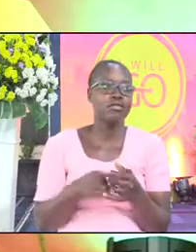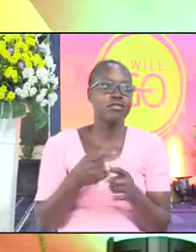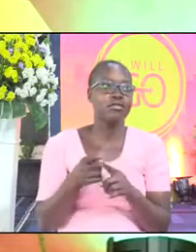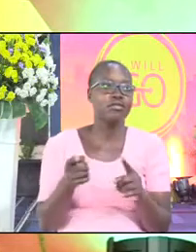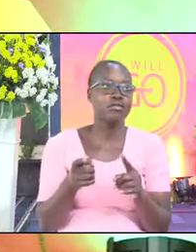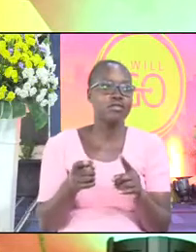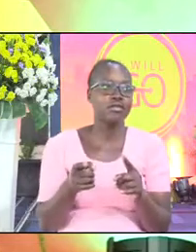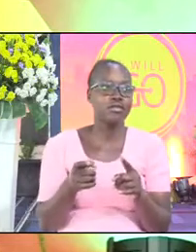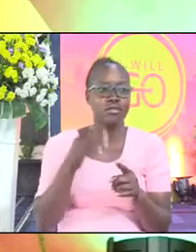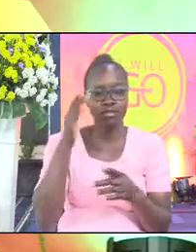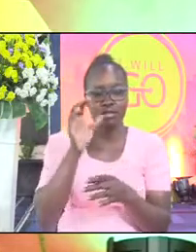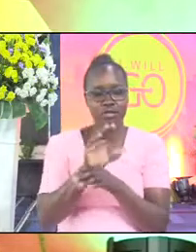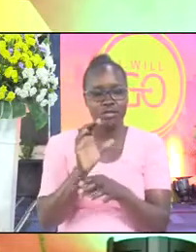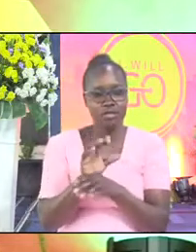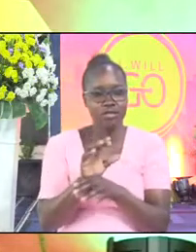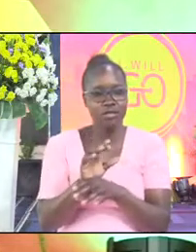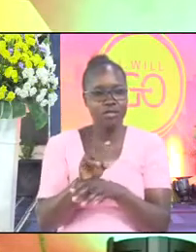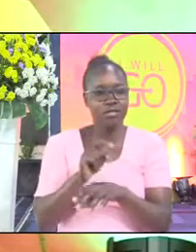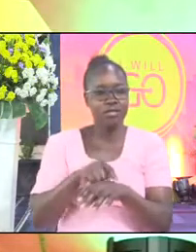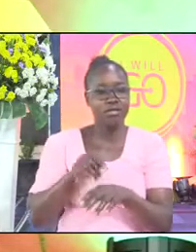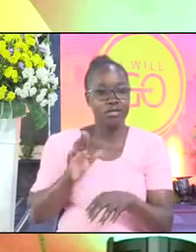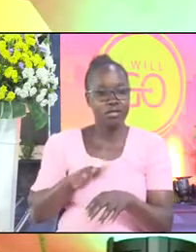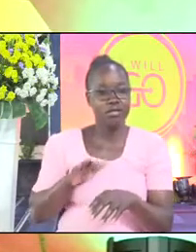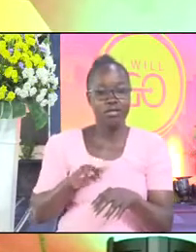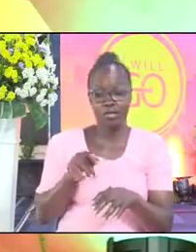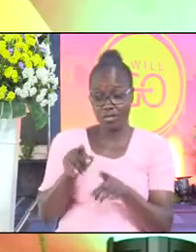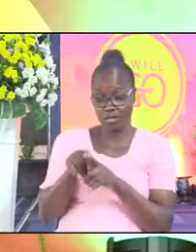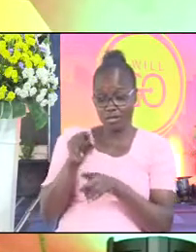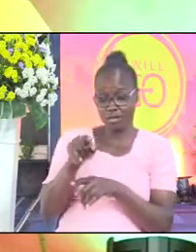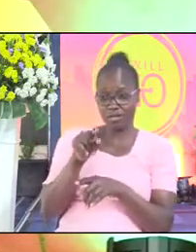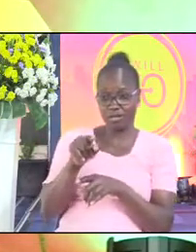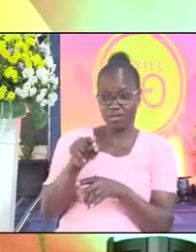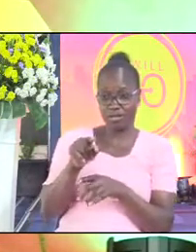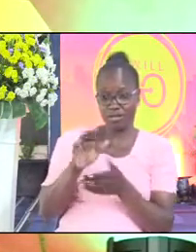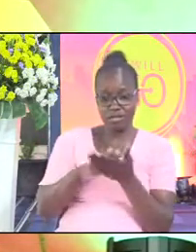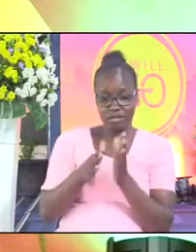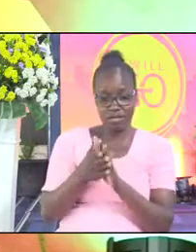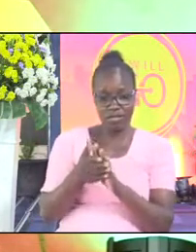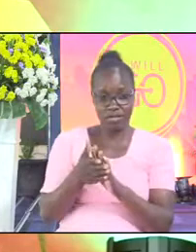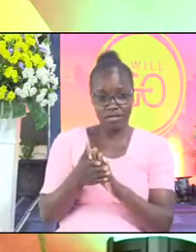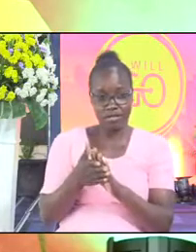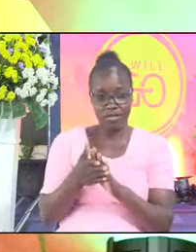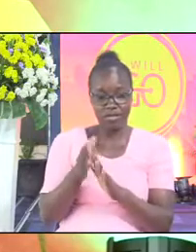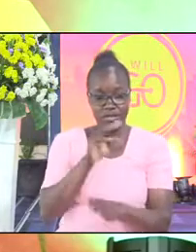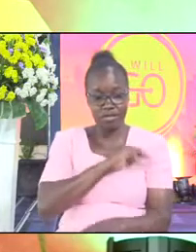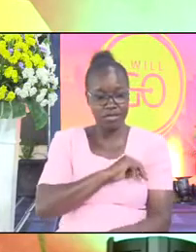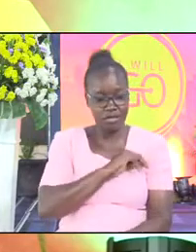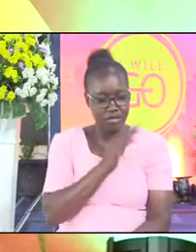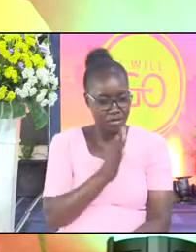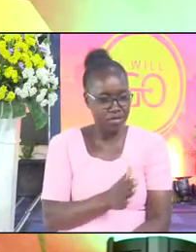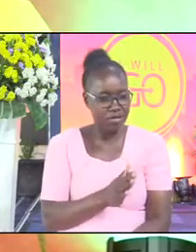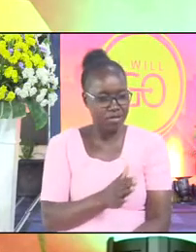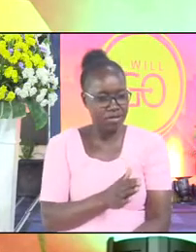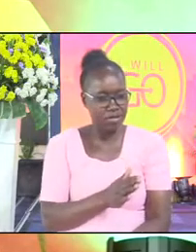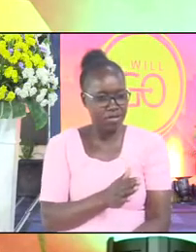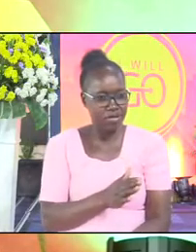know, church, when a woman like that becomes a missionary,